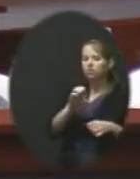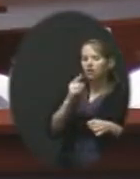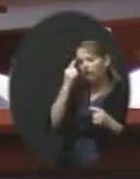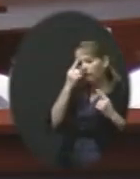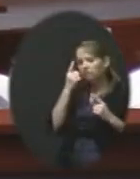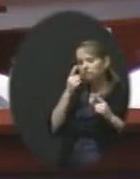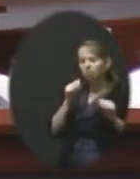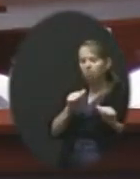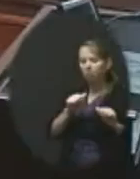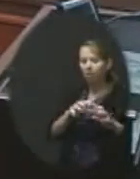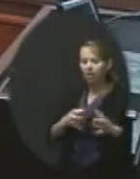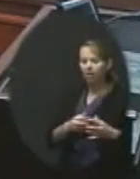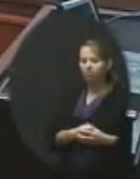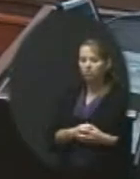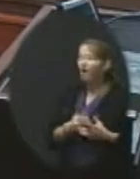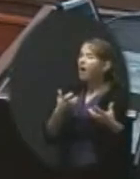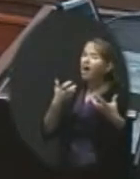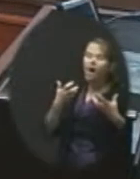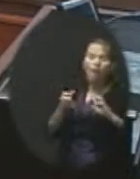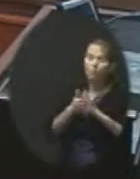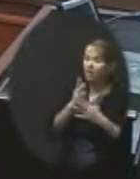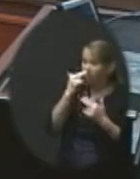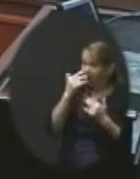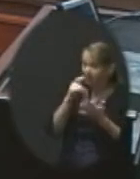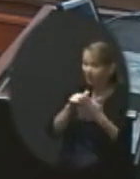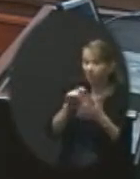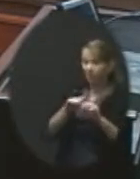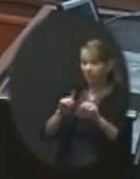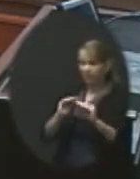I don't want to be funny about it, but it's clear as mud. Yeah, exactly. Okay.